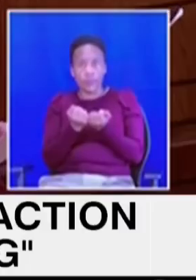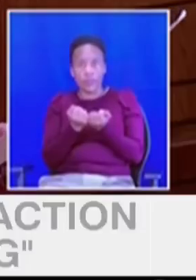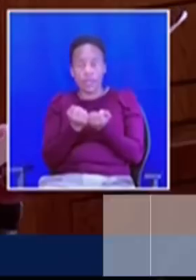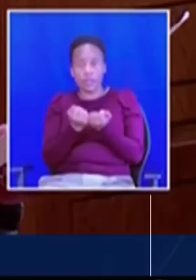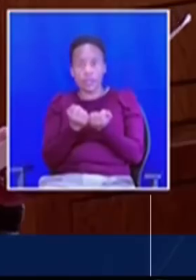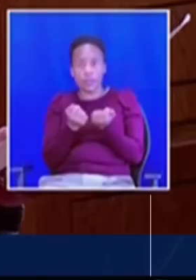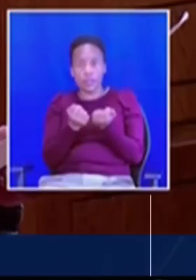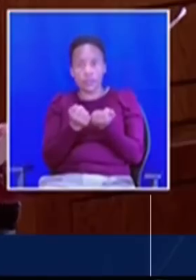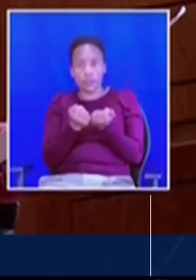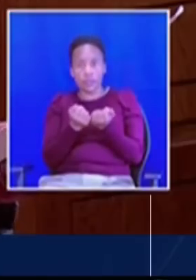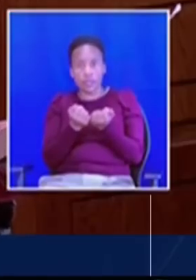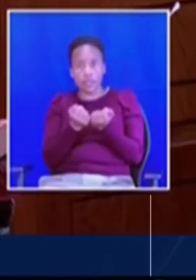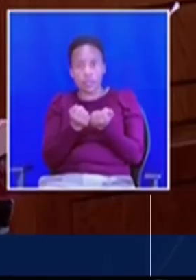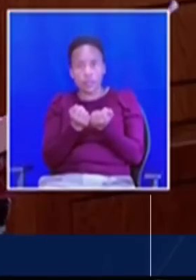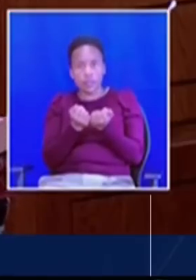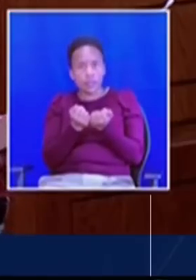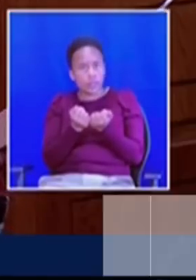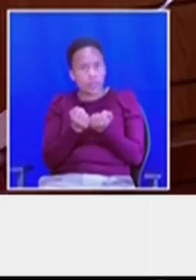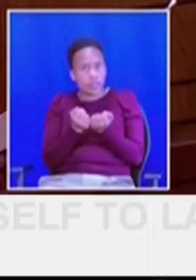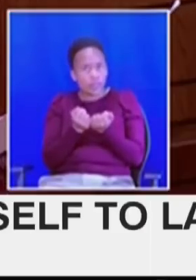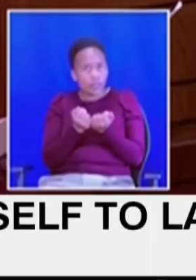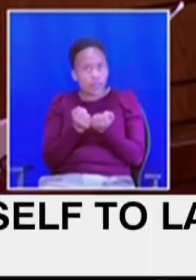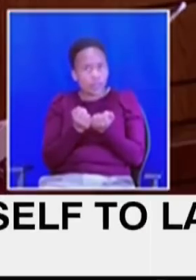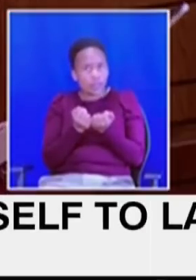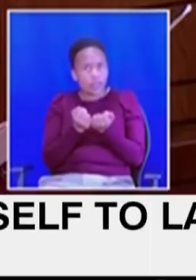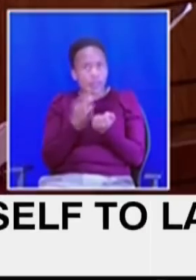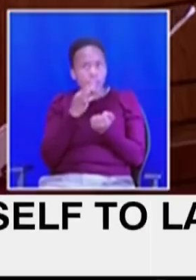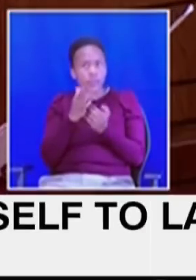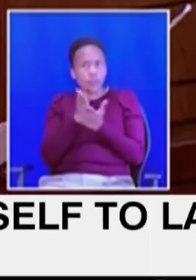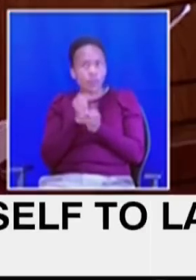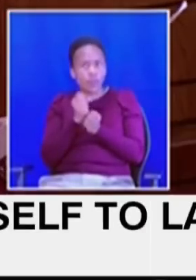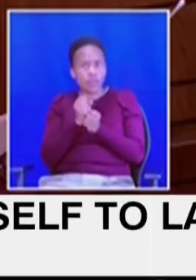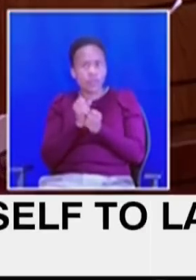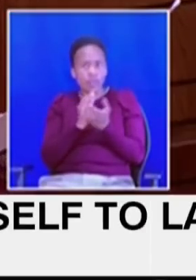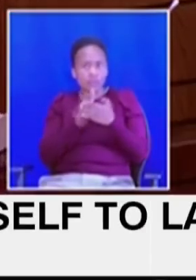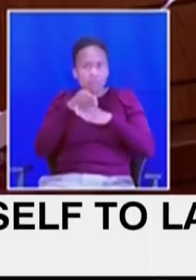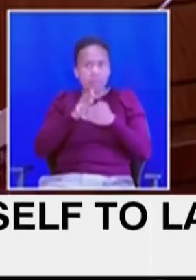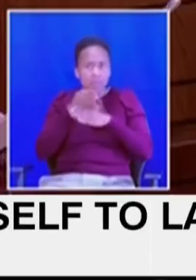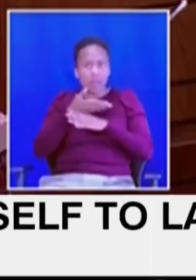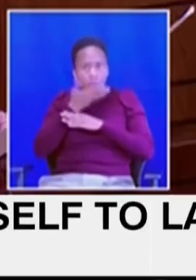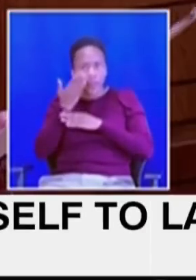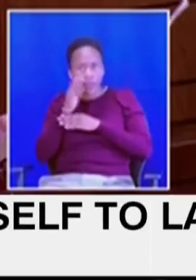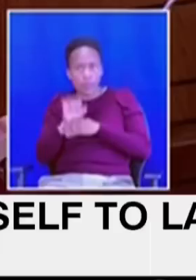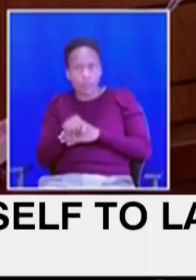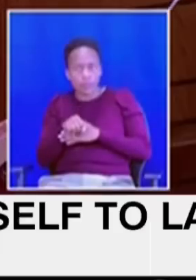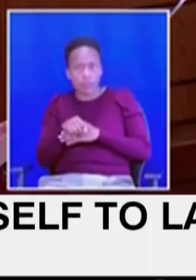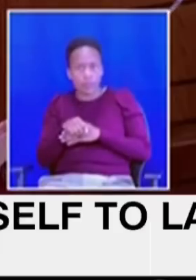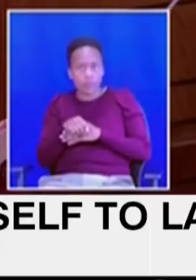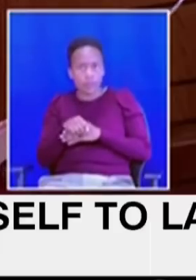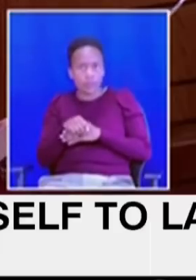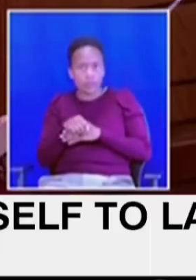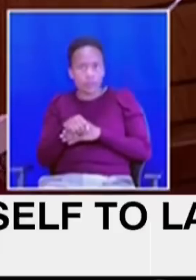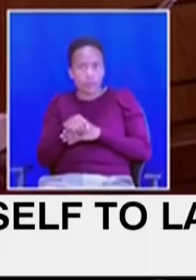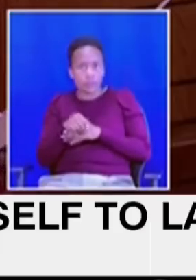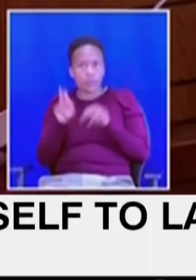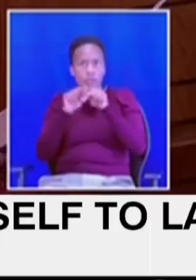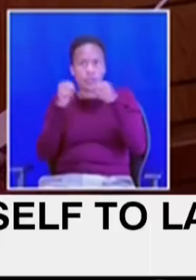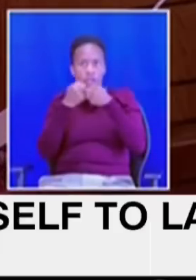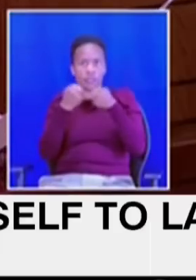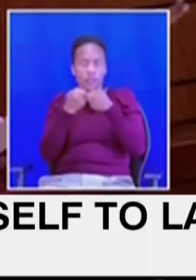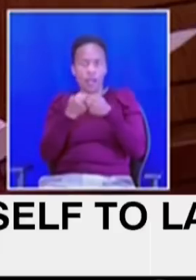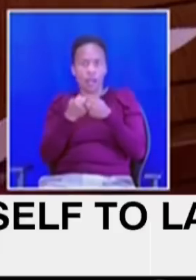of law requires non-interference by anyone in the work of SABC and National